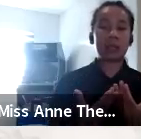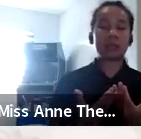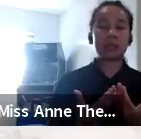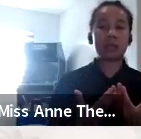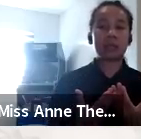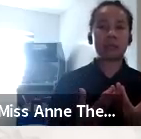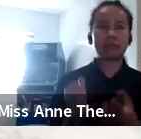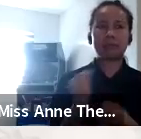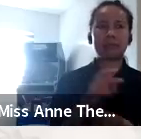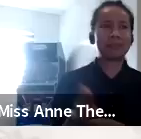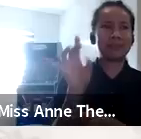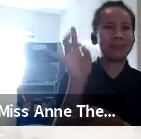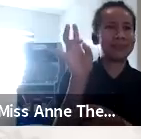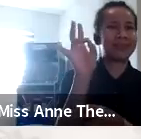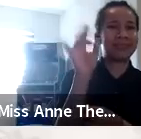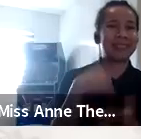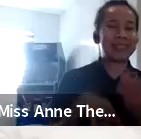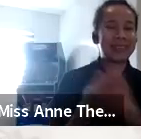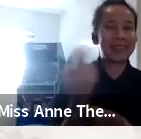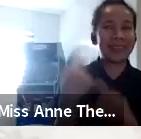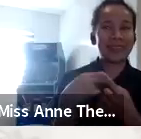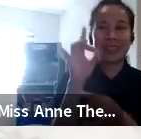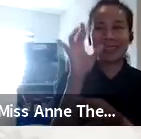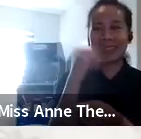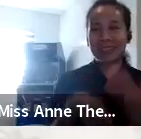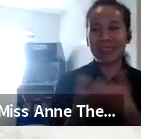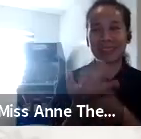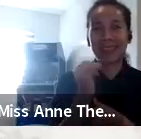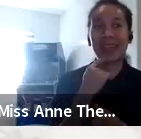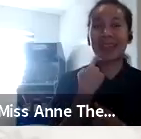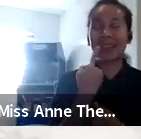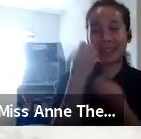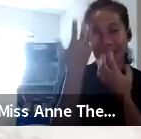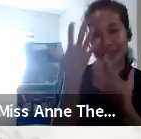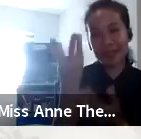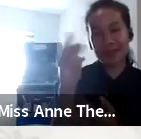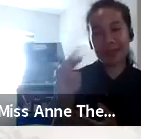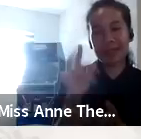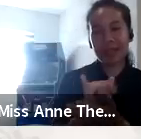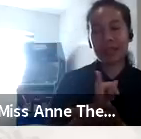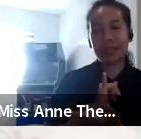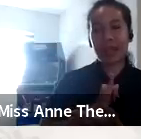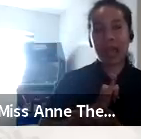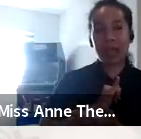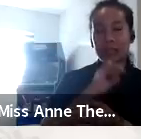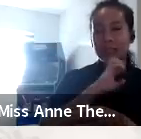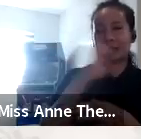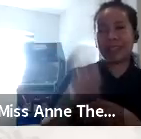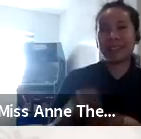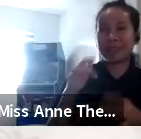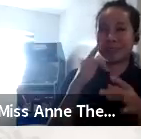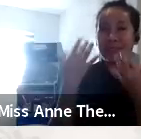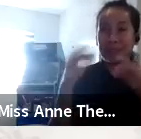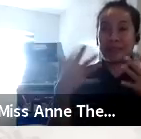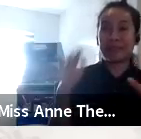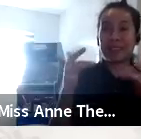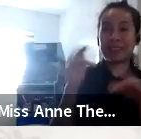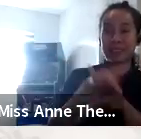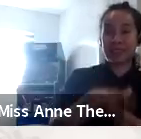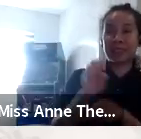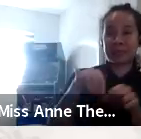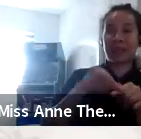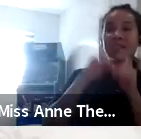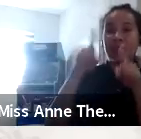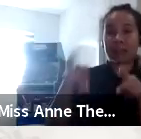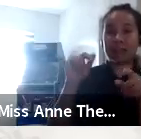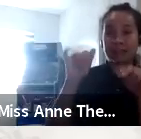around 7 o'clock to 8 o'clock this morning. So I told them that I need to end a little bit early so that I can attend here.